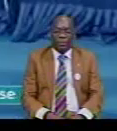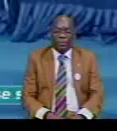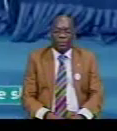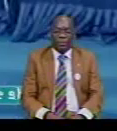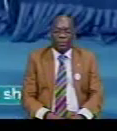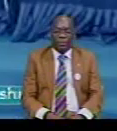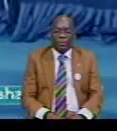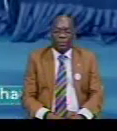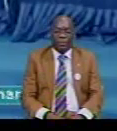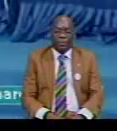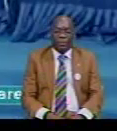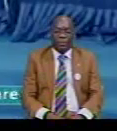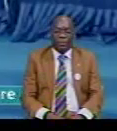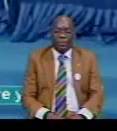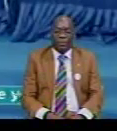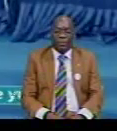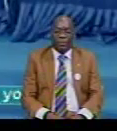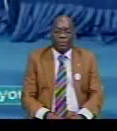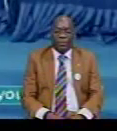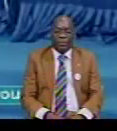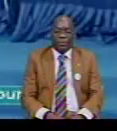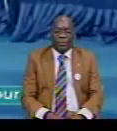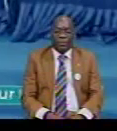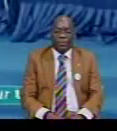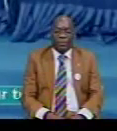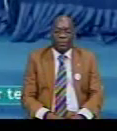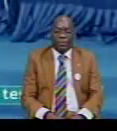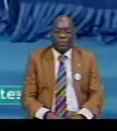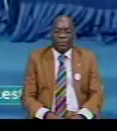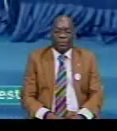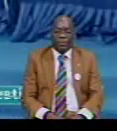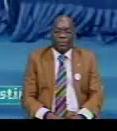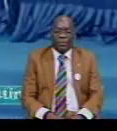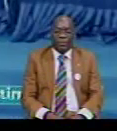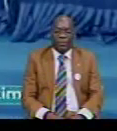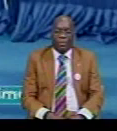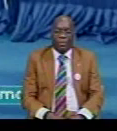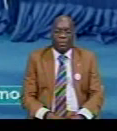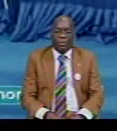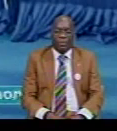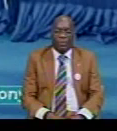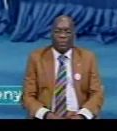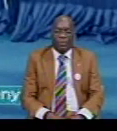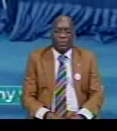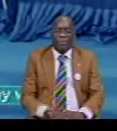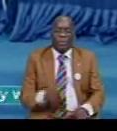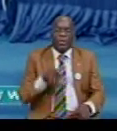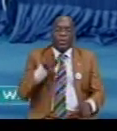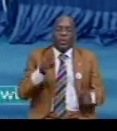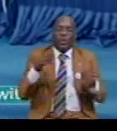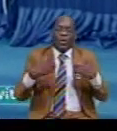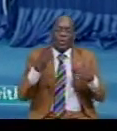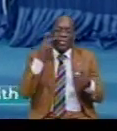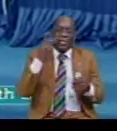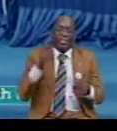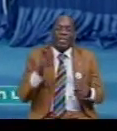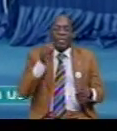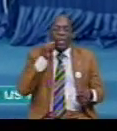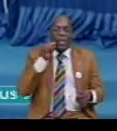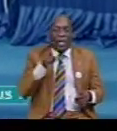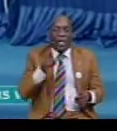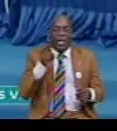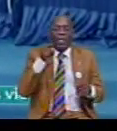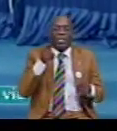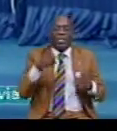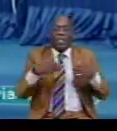the miracle took place. By the grace of God, you can see her, she has been tested. She can see clearly. She can see afar